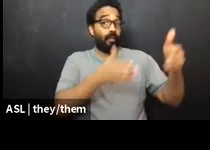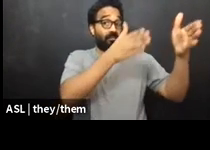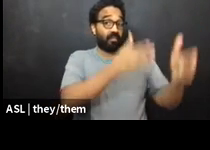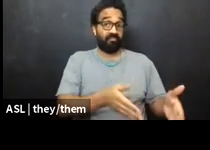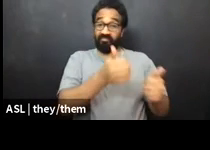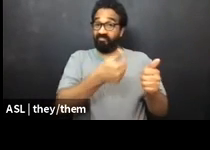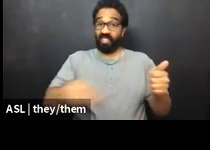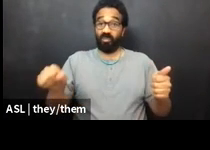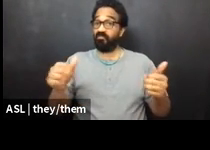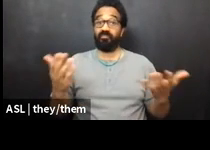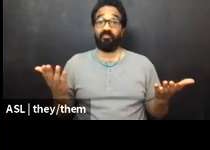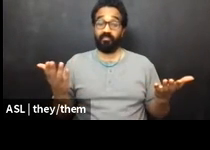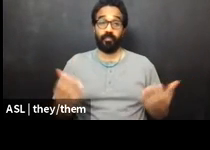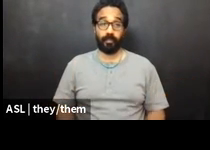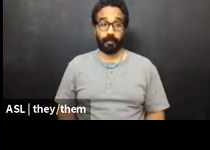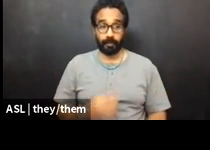off with